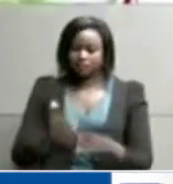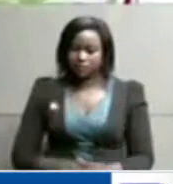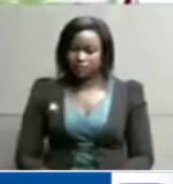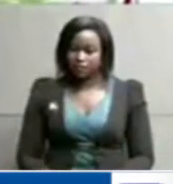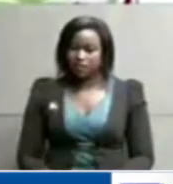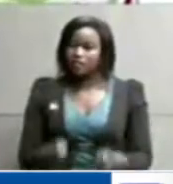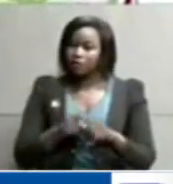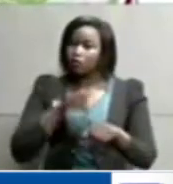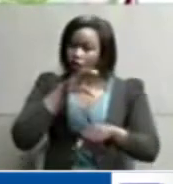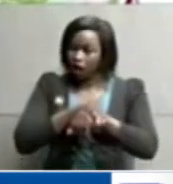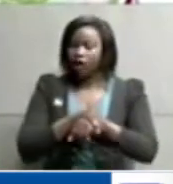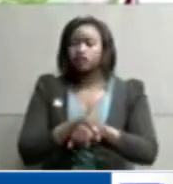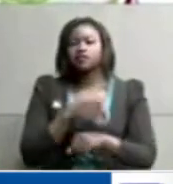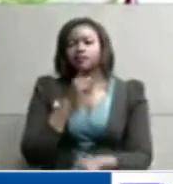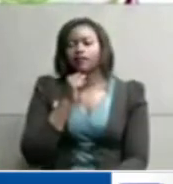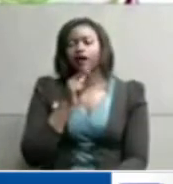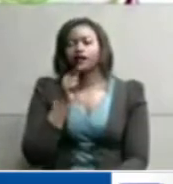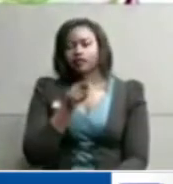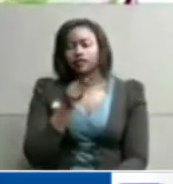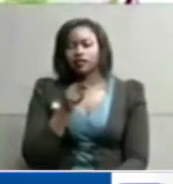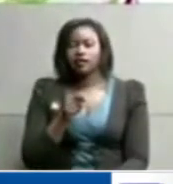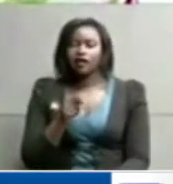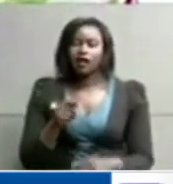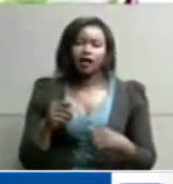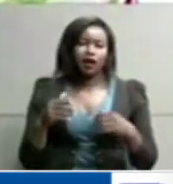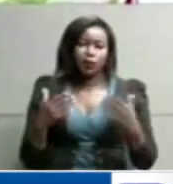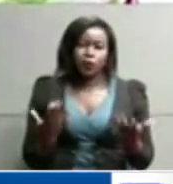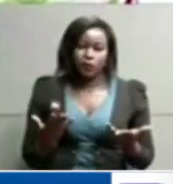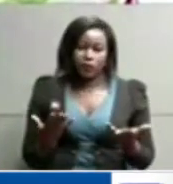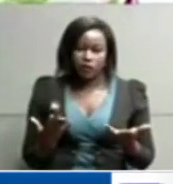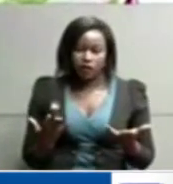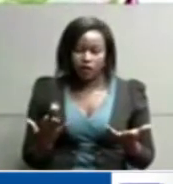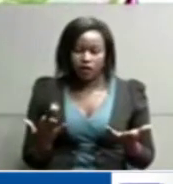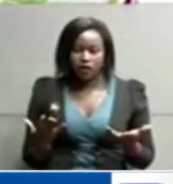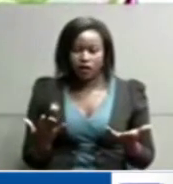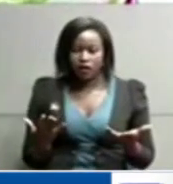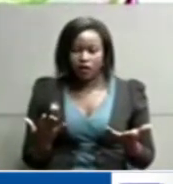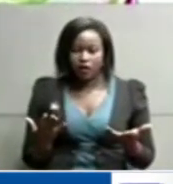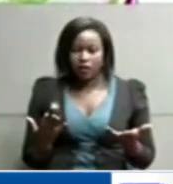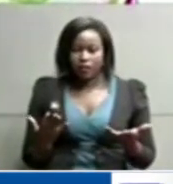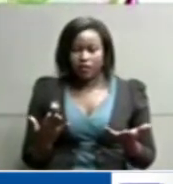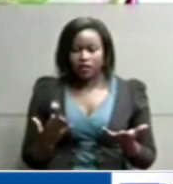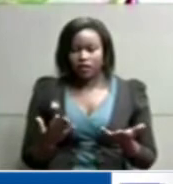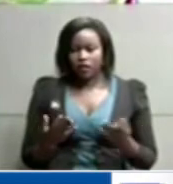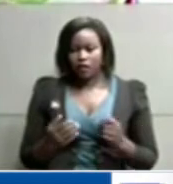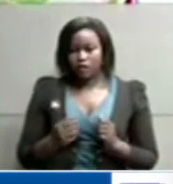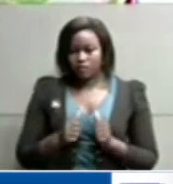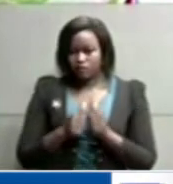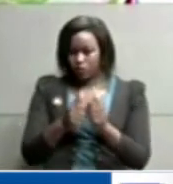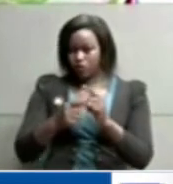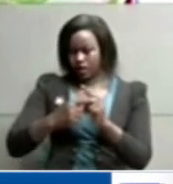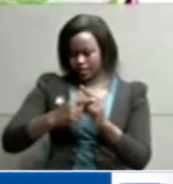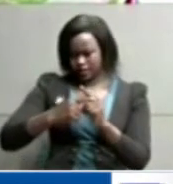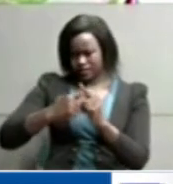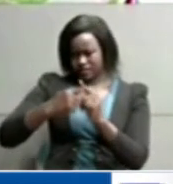detected this fellow through the temperature monitoring